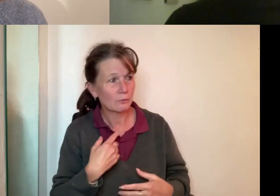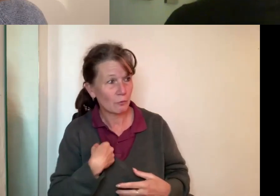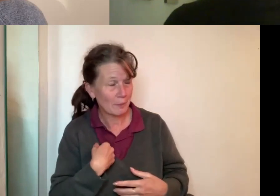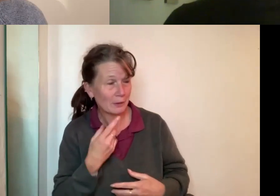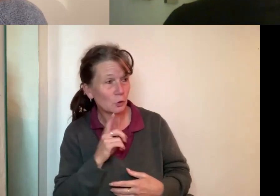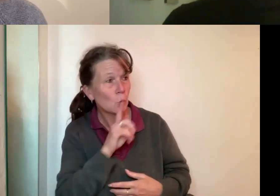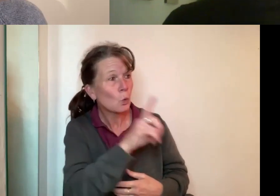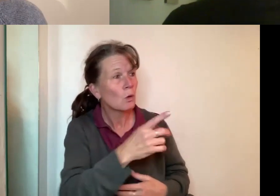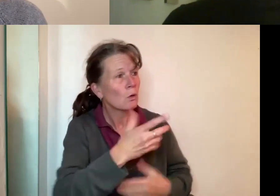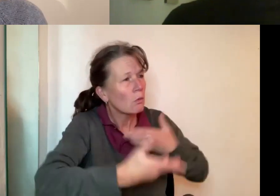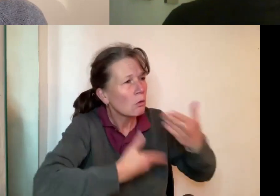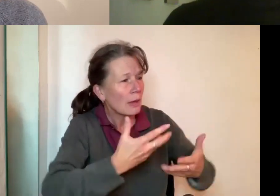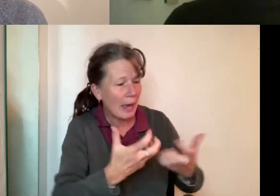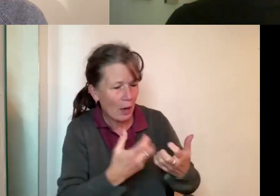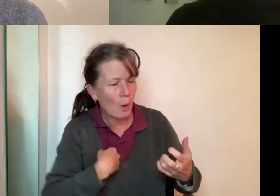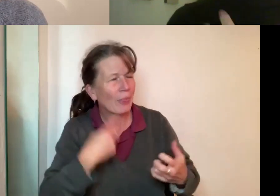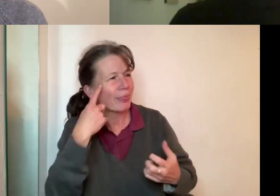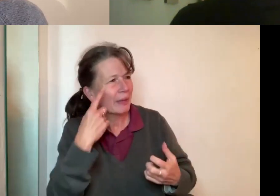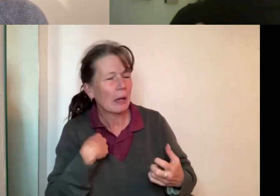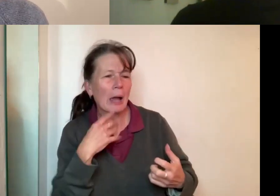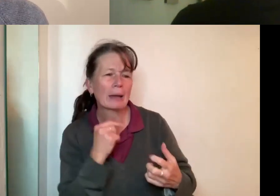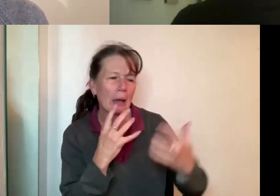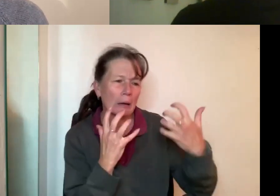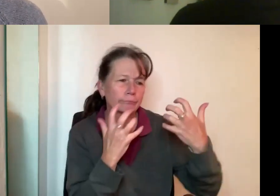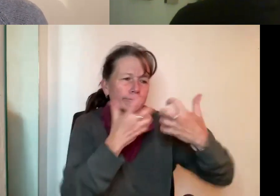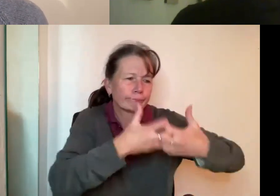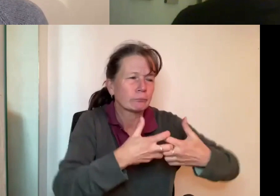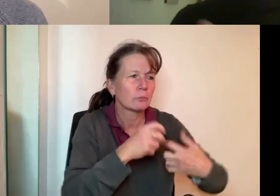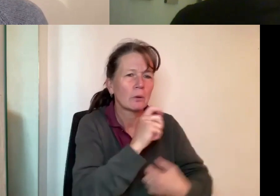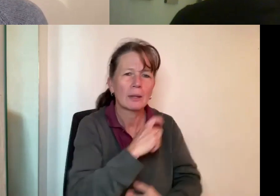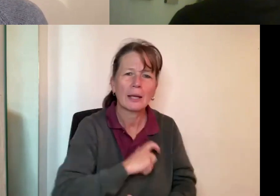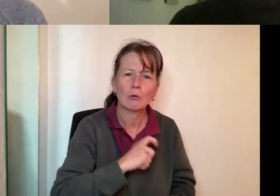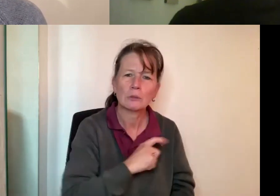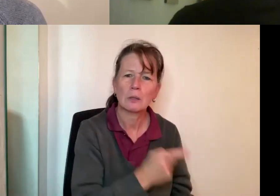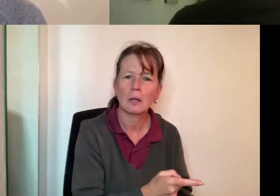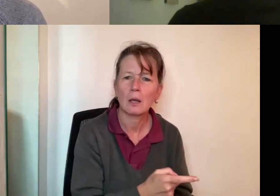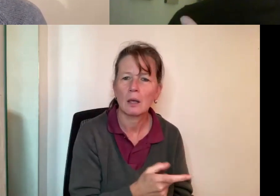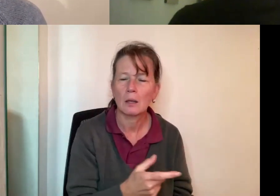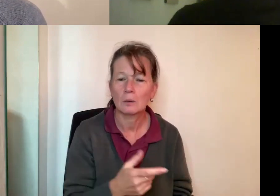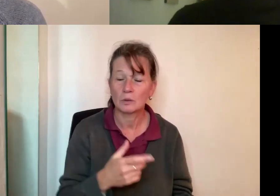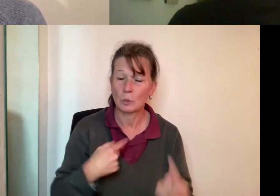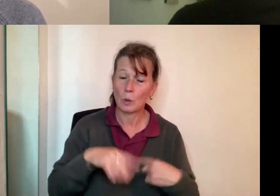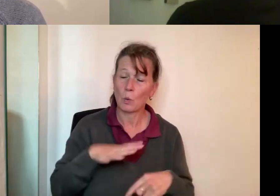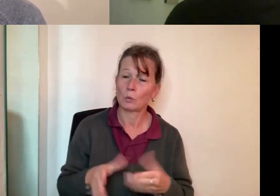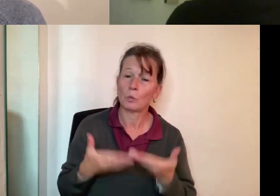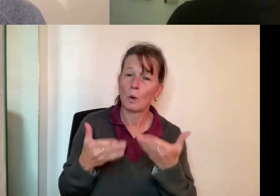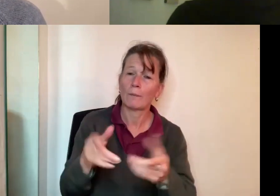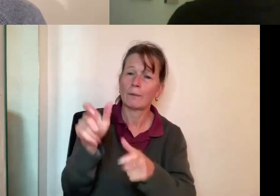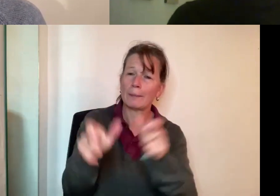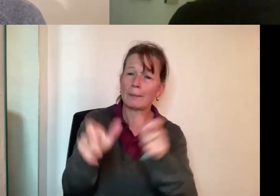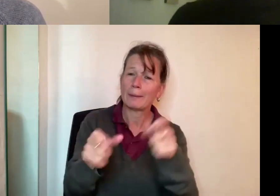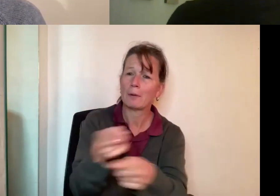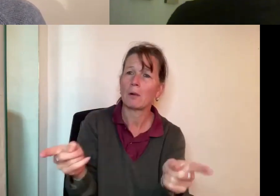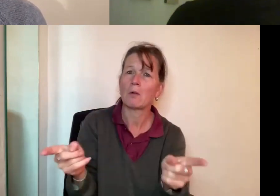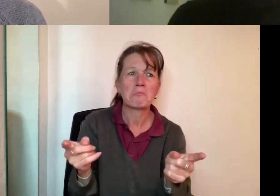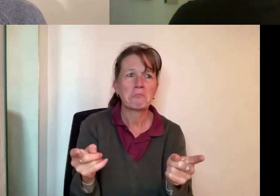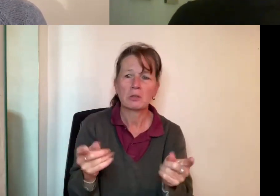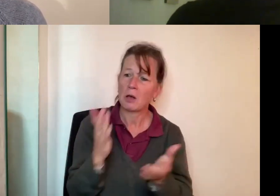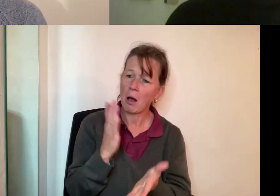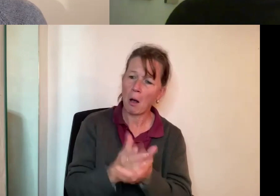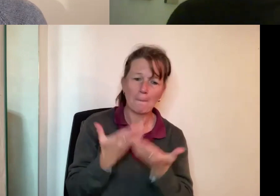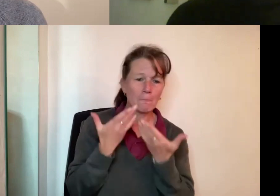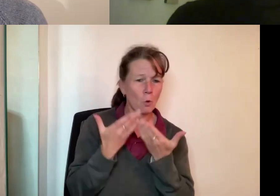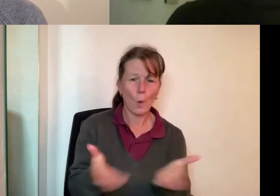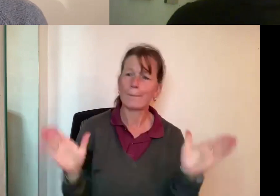I want to do. So that's something that we want to offer people is that genuine openness for